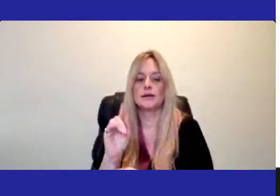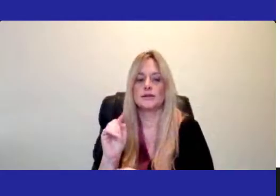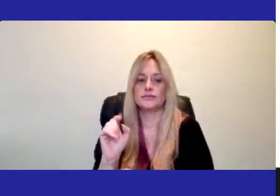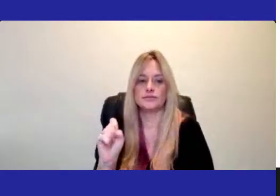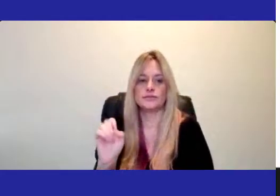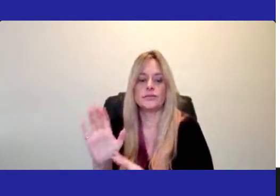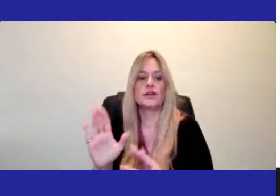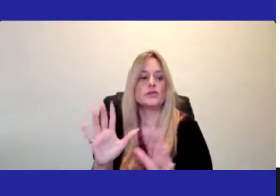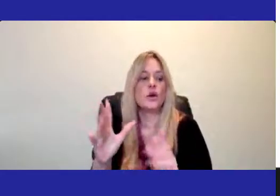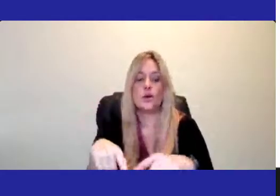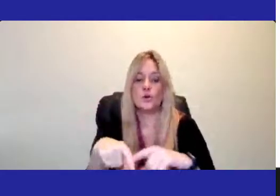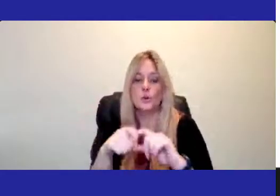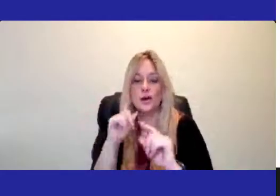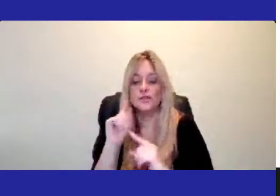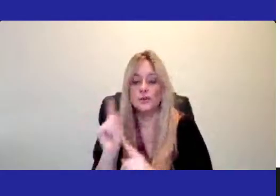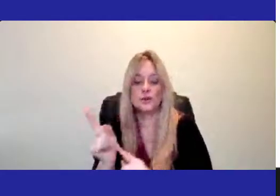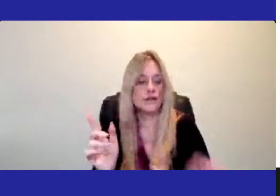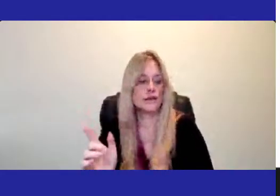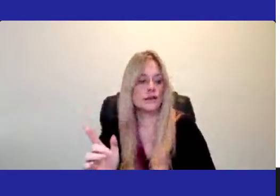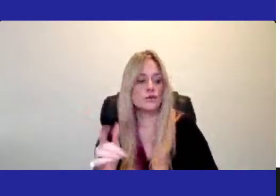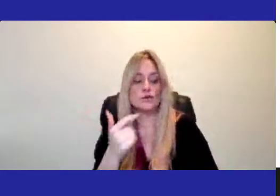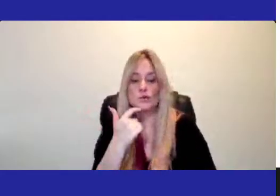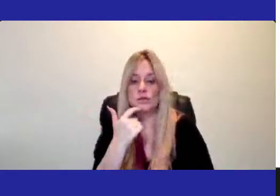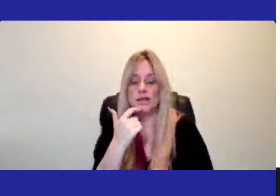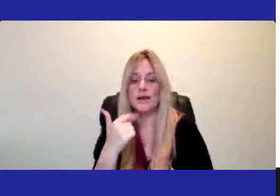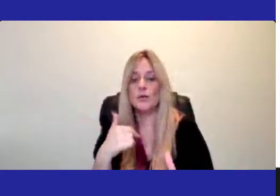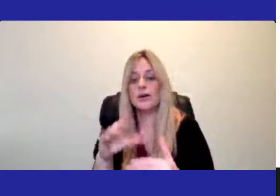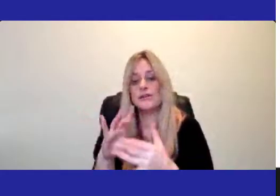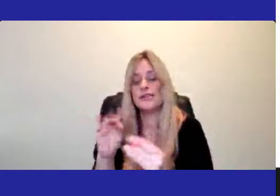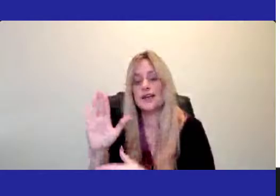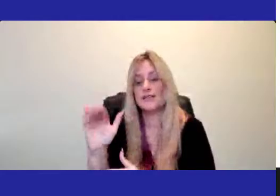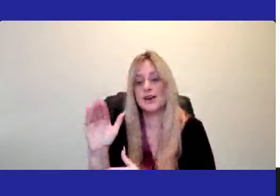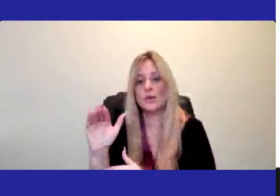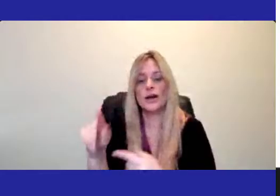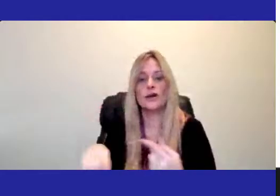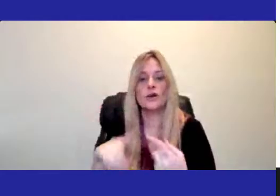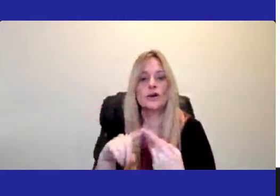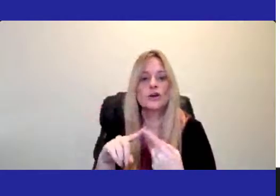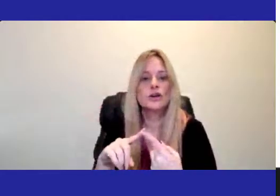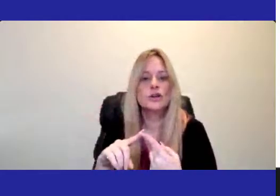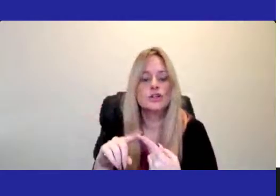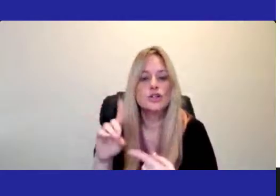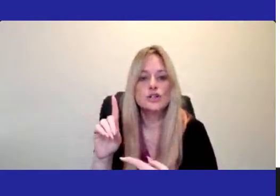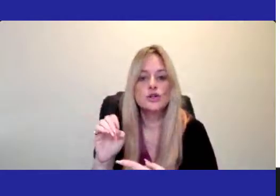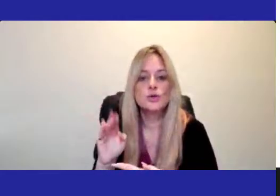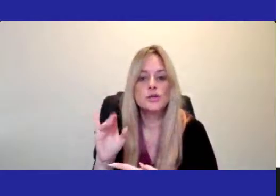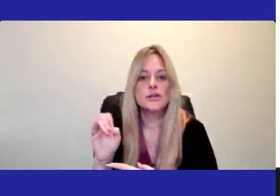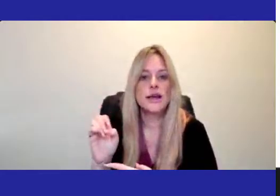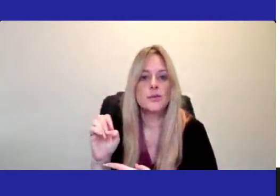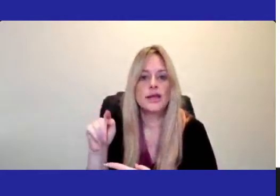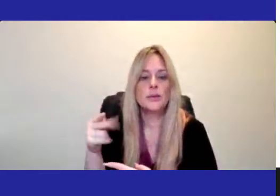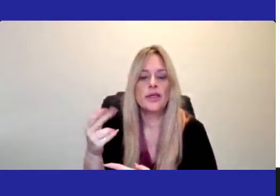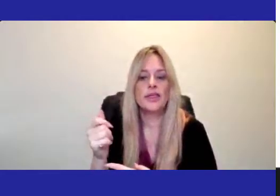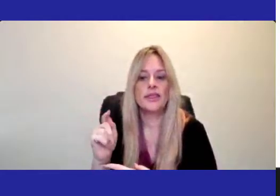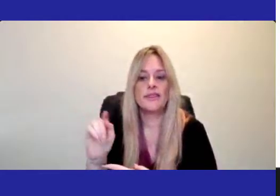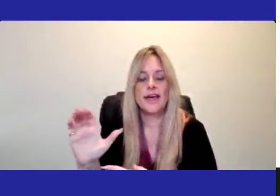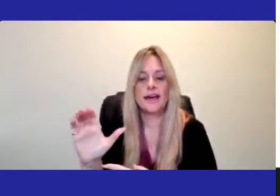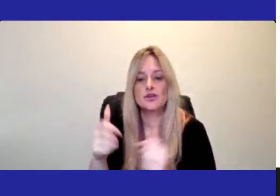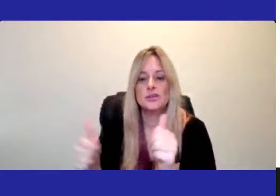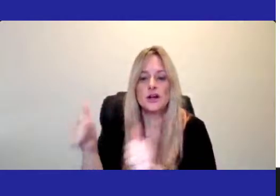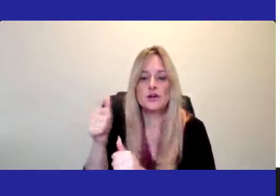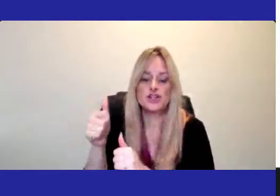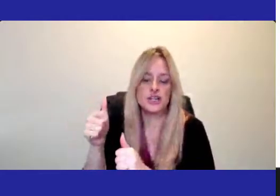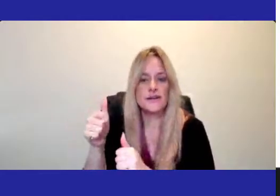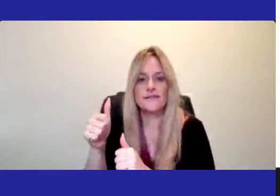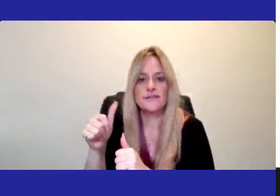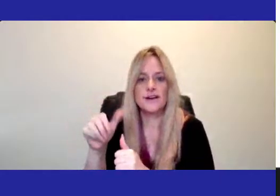a second to say that we have said farewell to Divya Pathak as our Chief Data and AI Officer, but I will